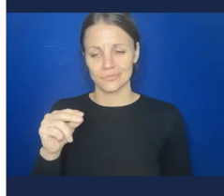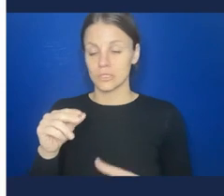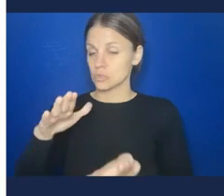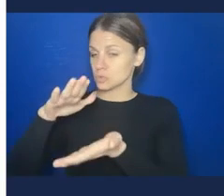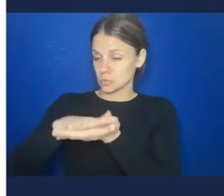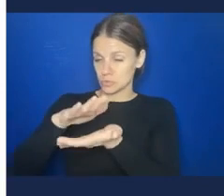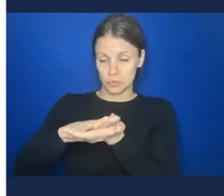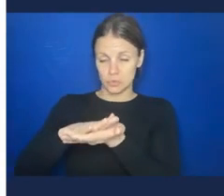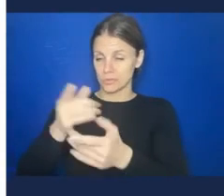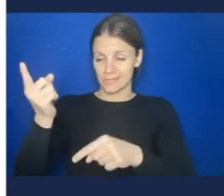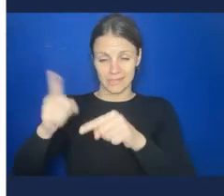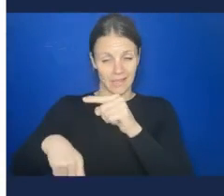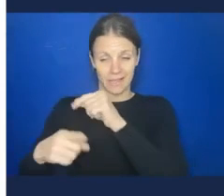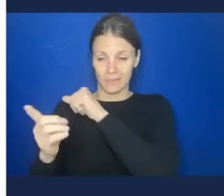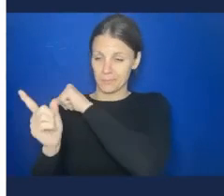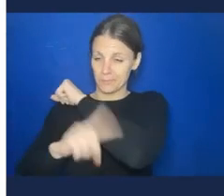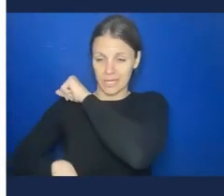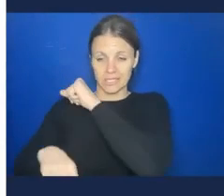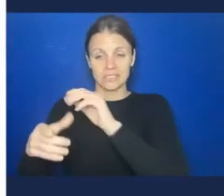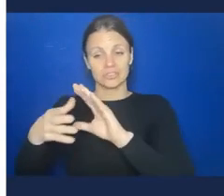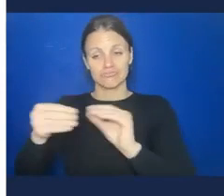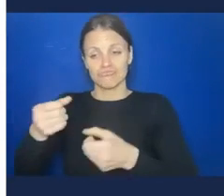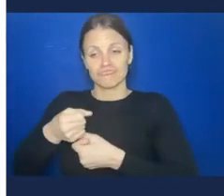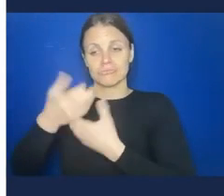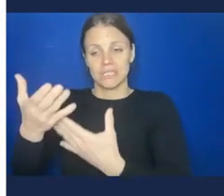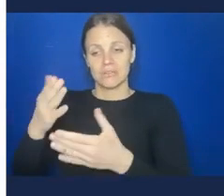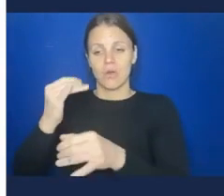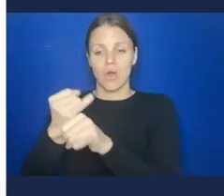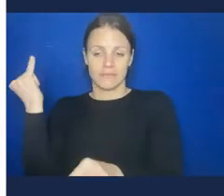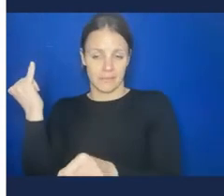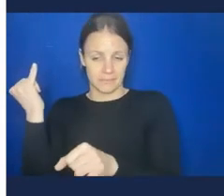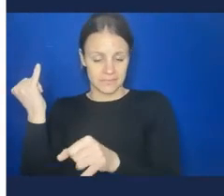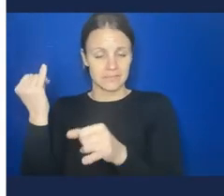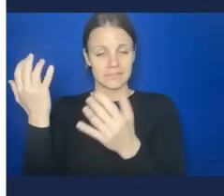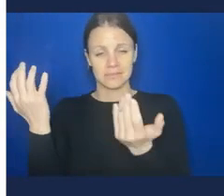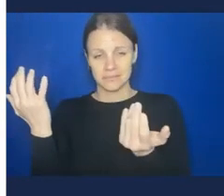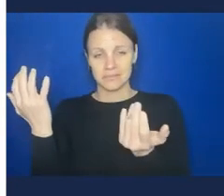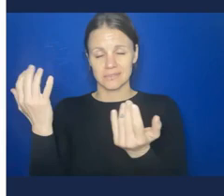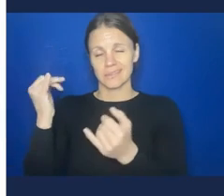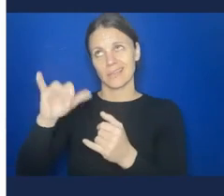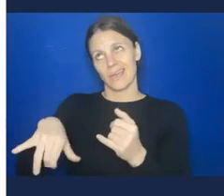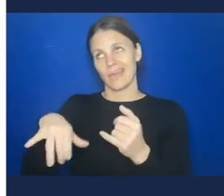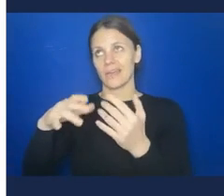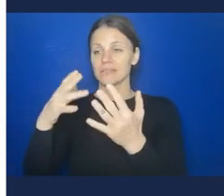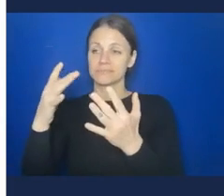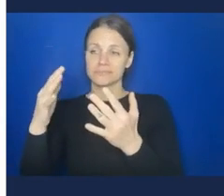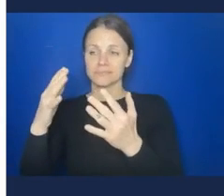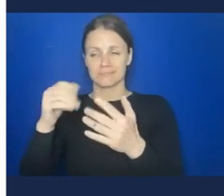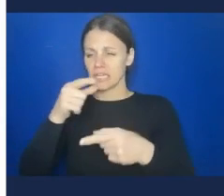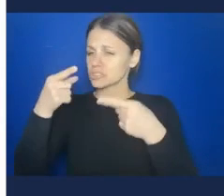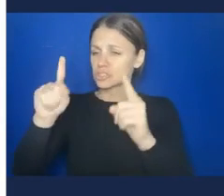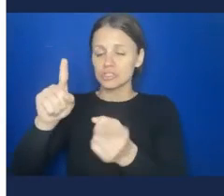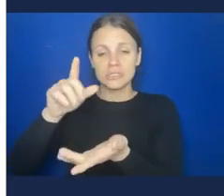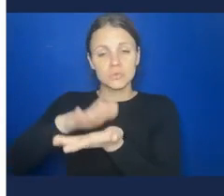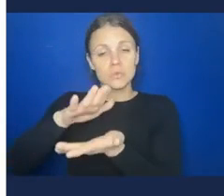cannot punish speech that is off campus, that is outside of school hours, and that does